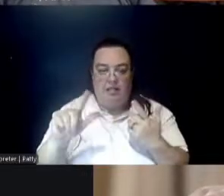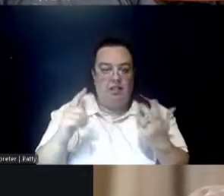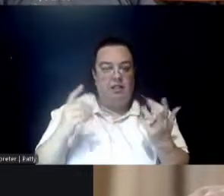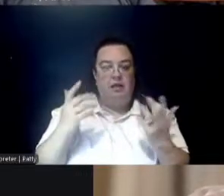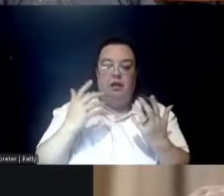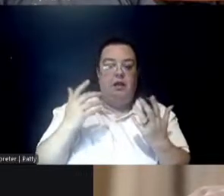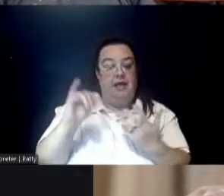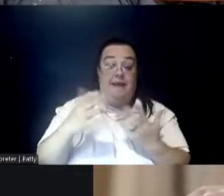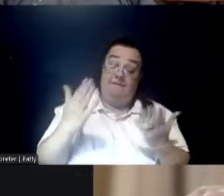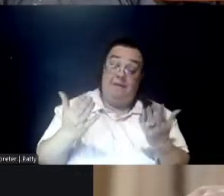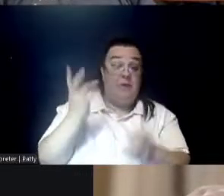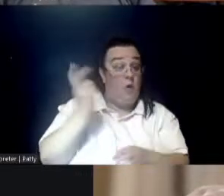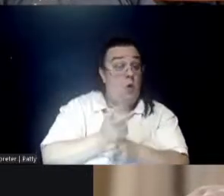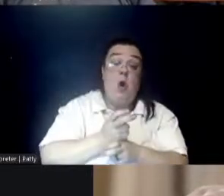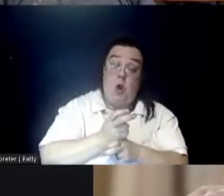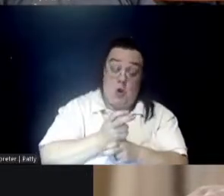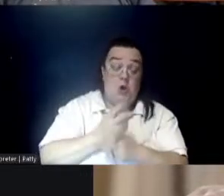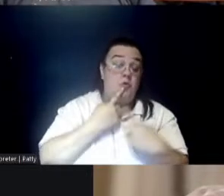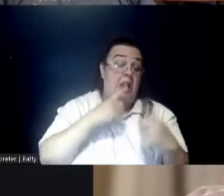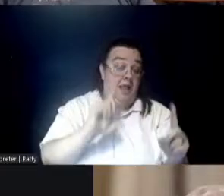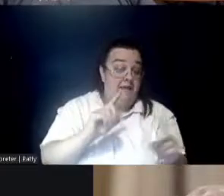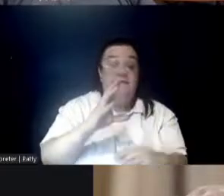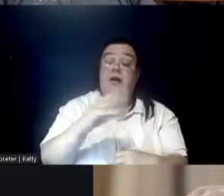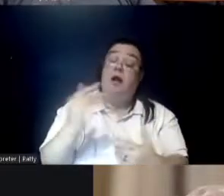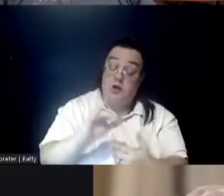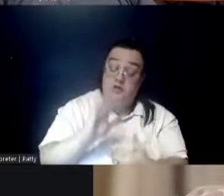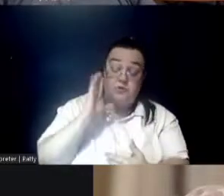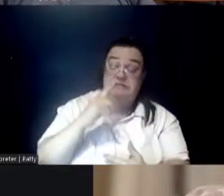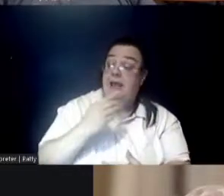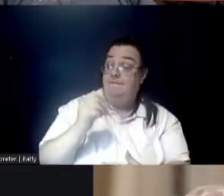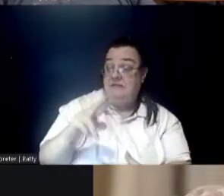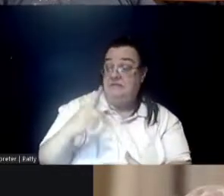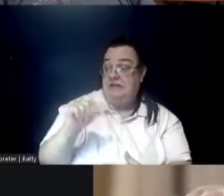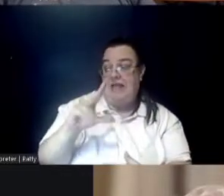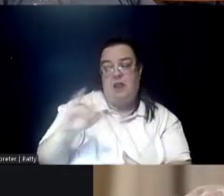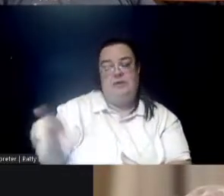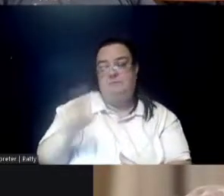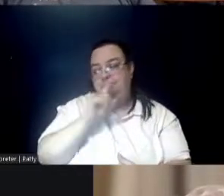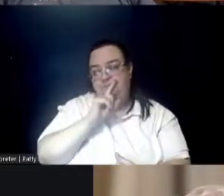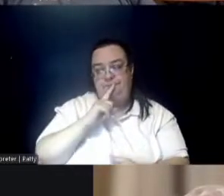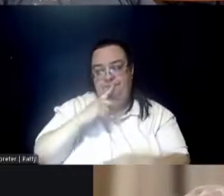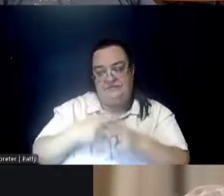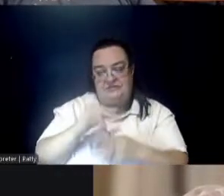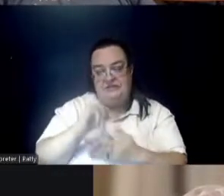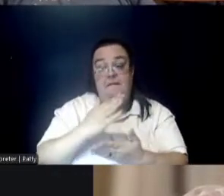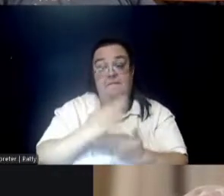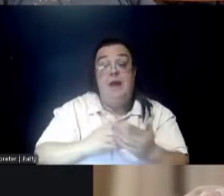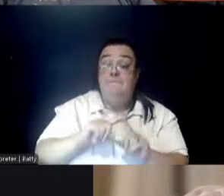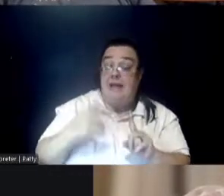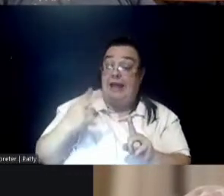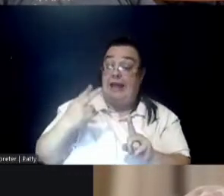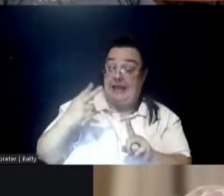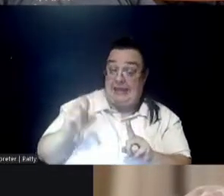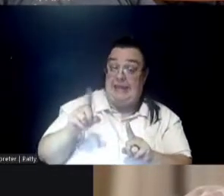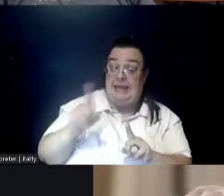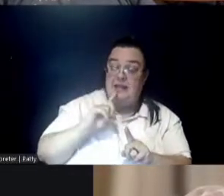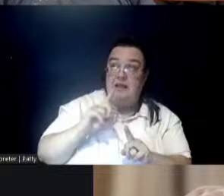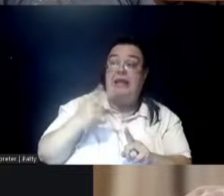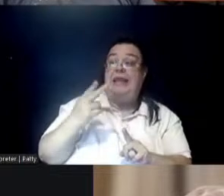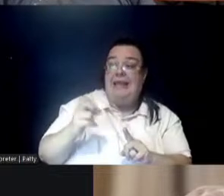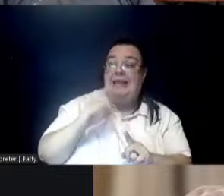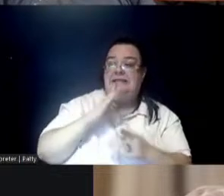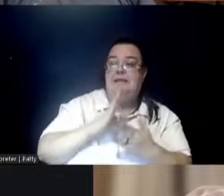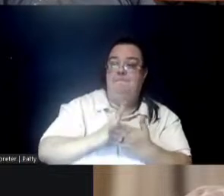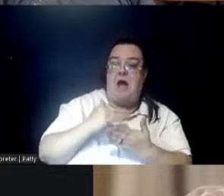hard lift. I would also say Mr. Galloway didn't mention this part, but he's planning on, or he is